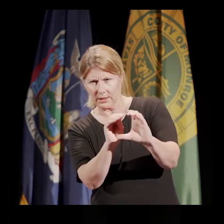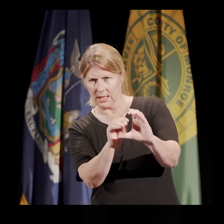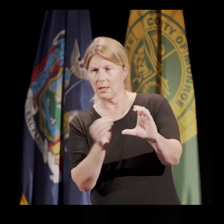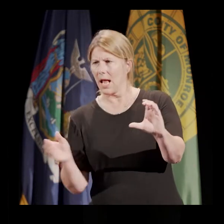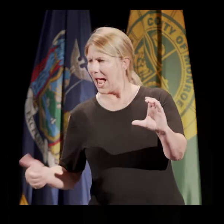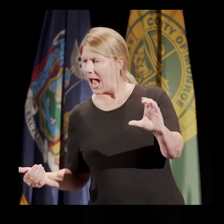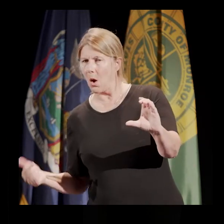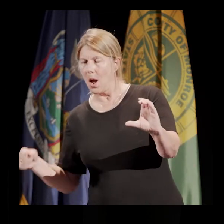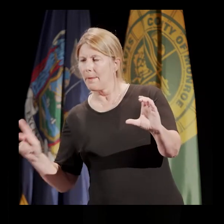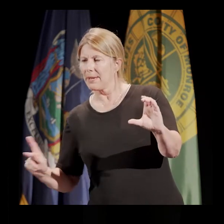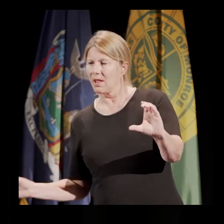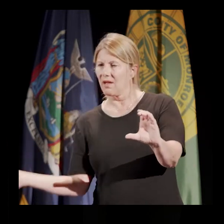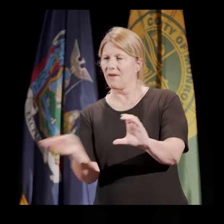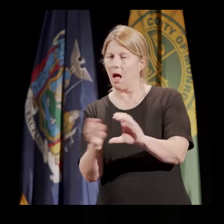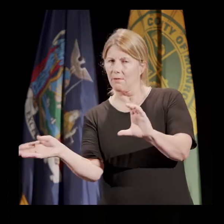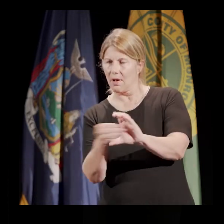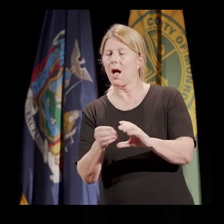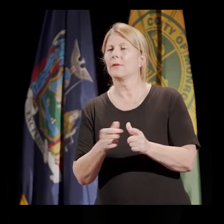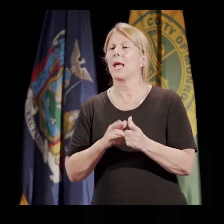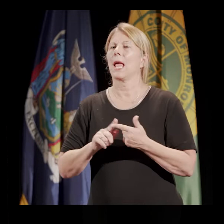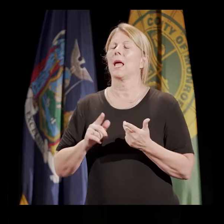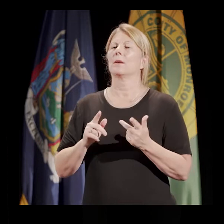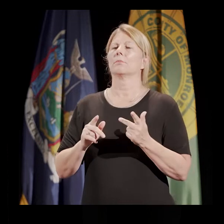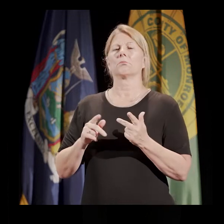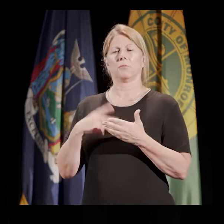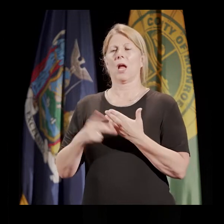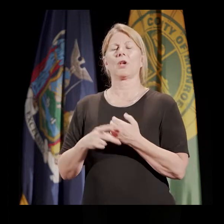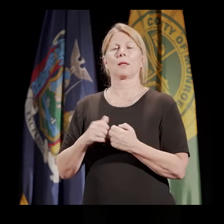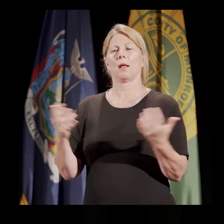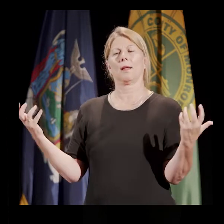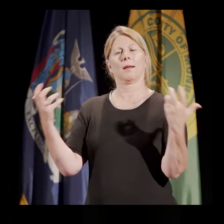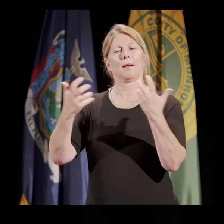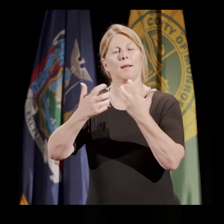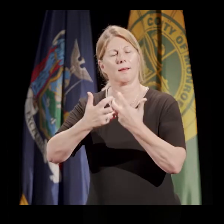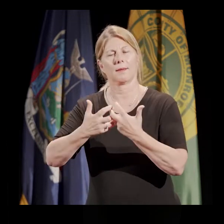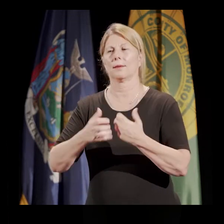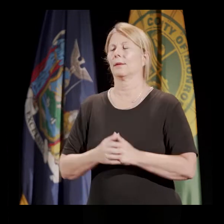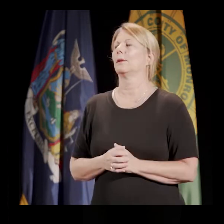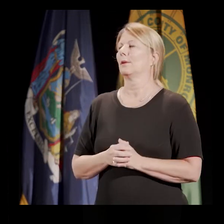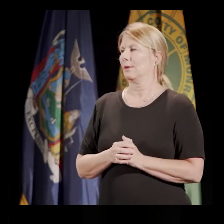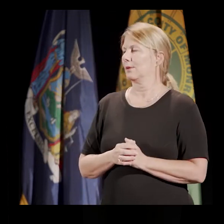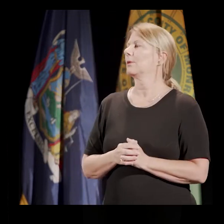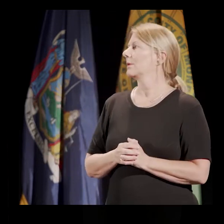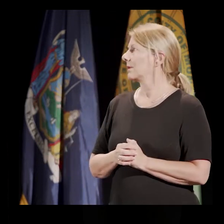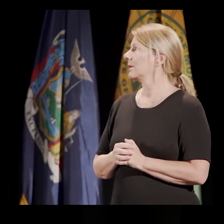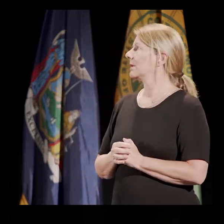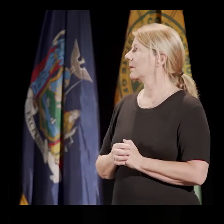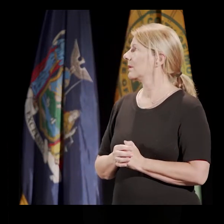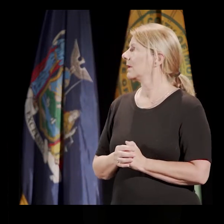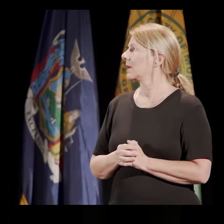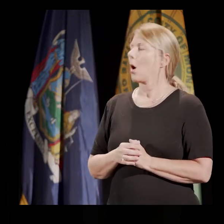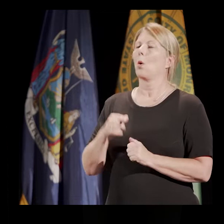collaboration and project alignment. Buy the Block is going to complement investments by our housing partners, including Pueblo